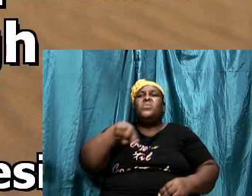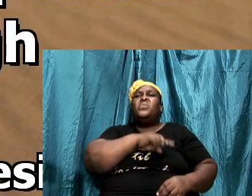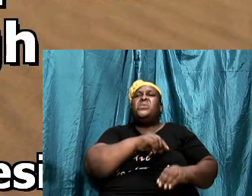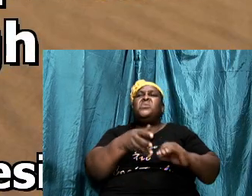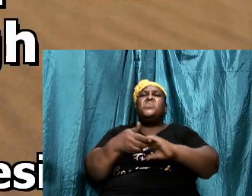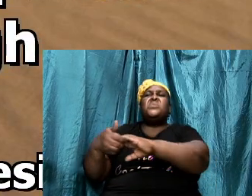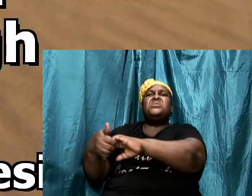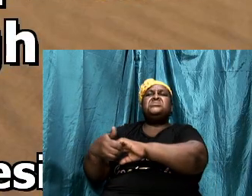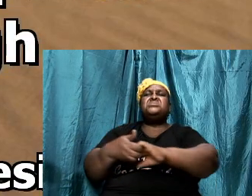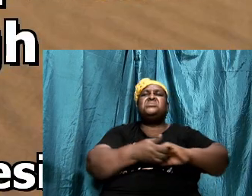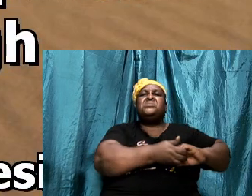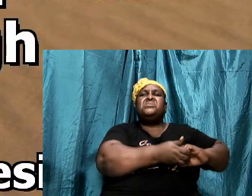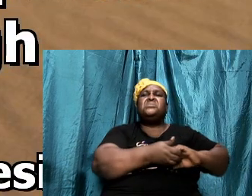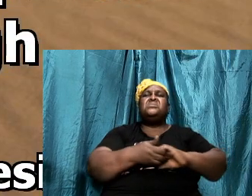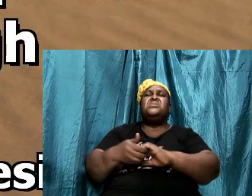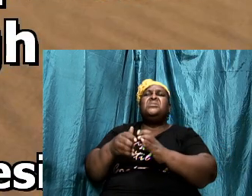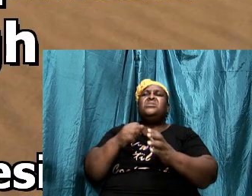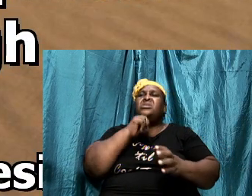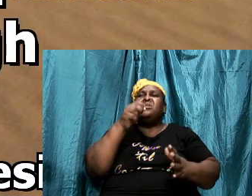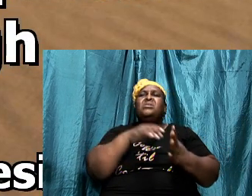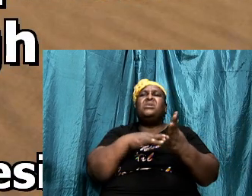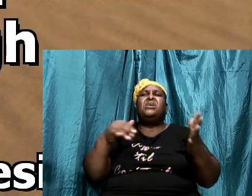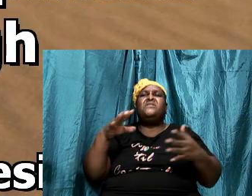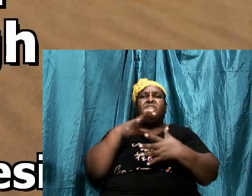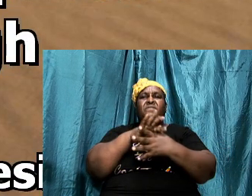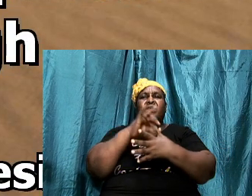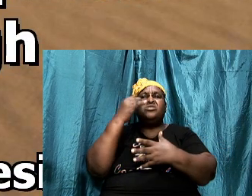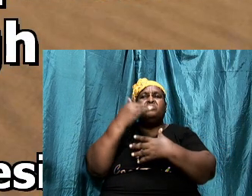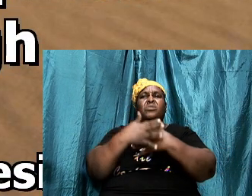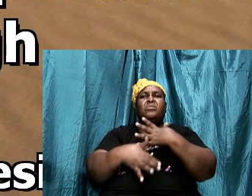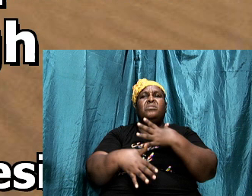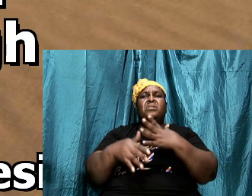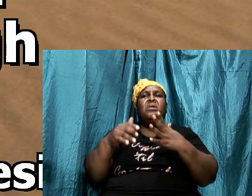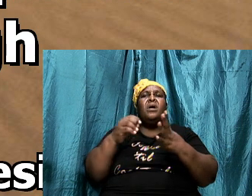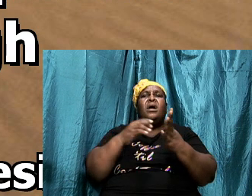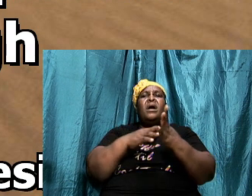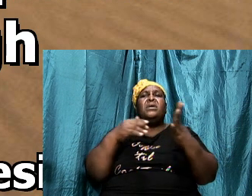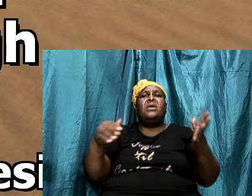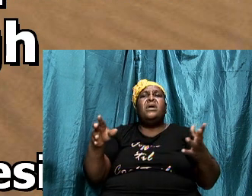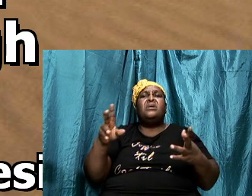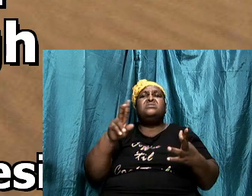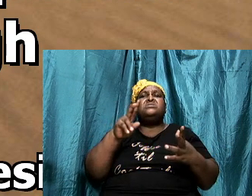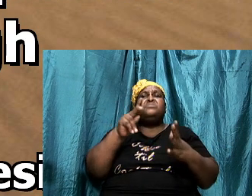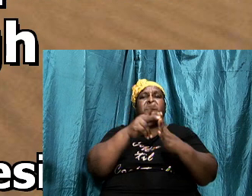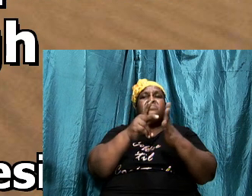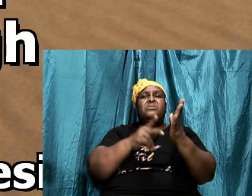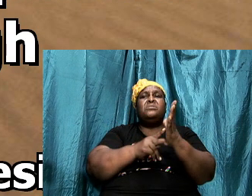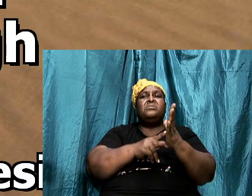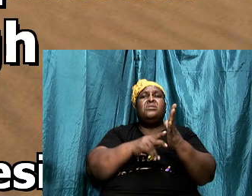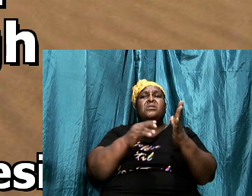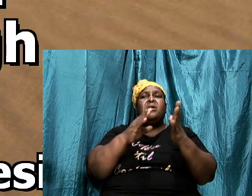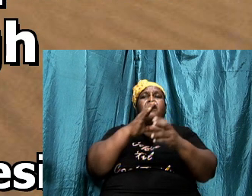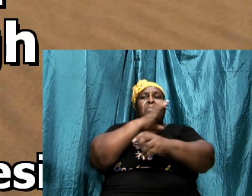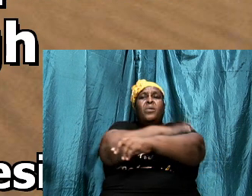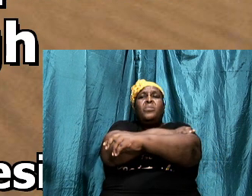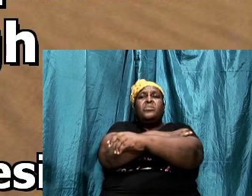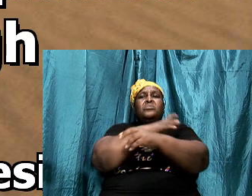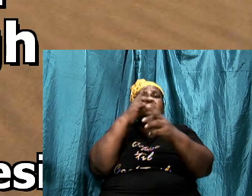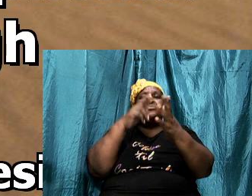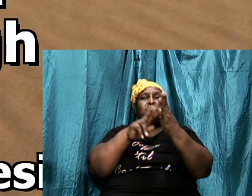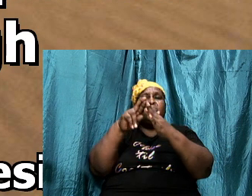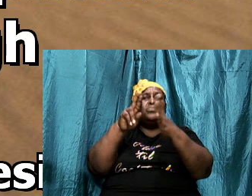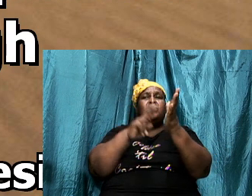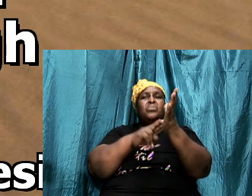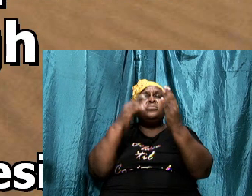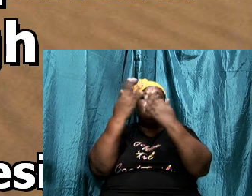wrestle not against flesh and blood but against principalities and against powers against the rulers of the